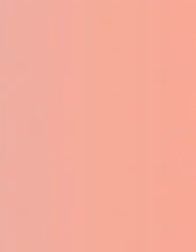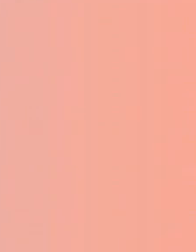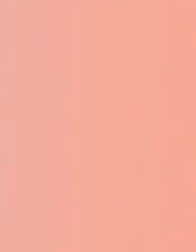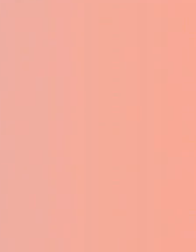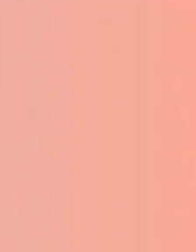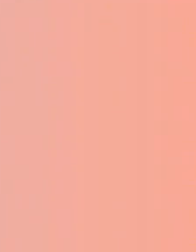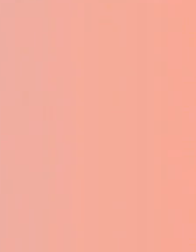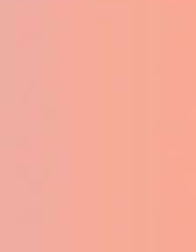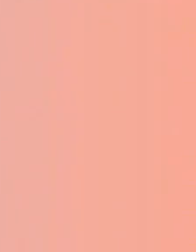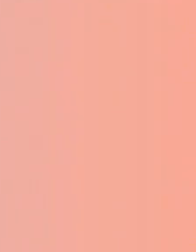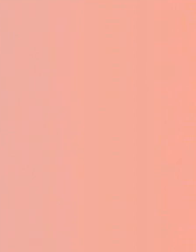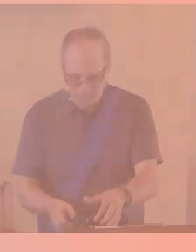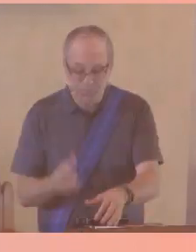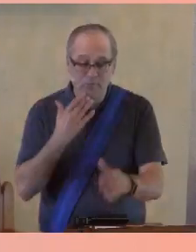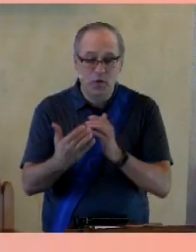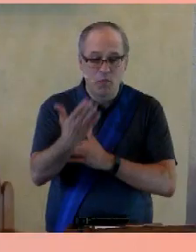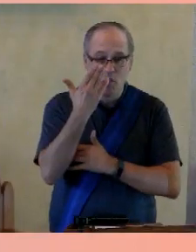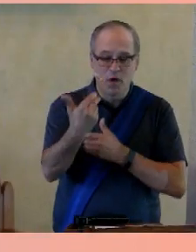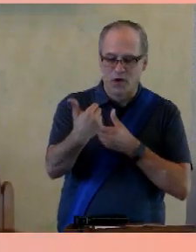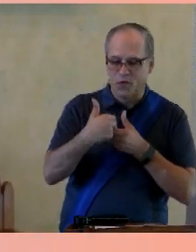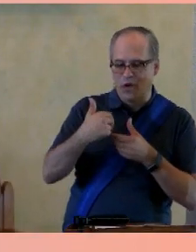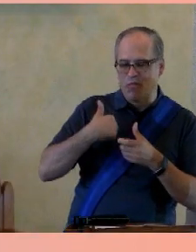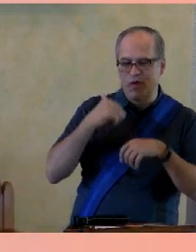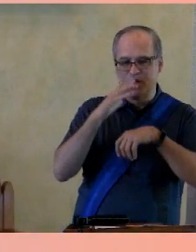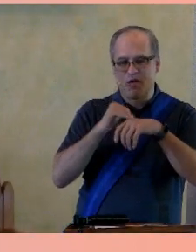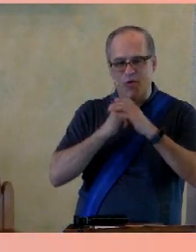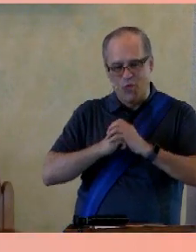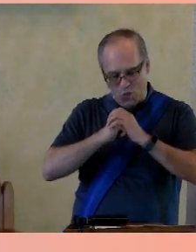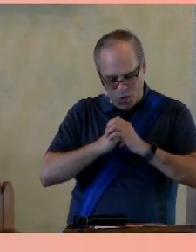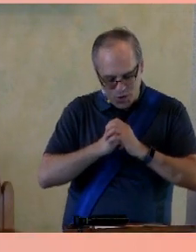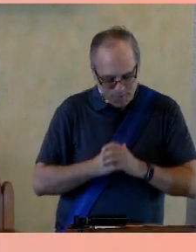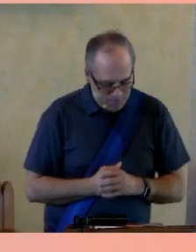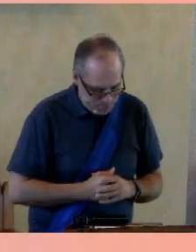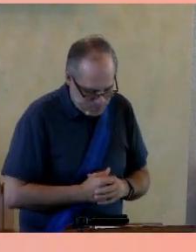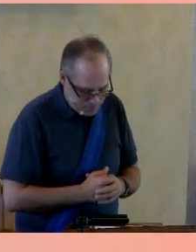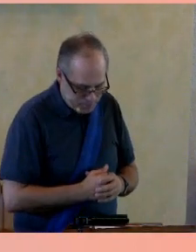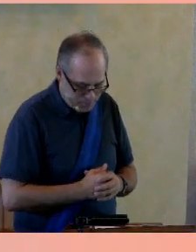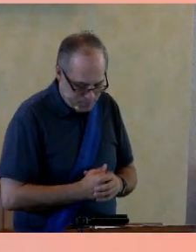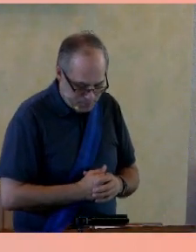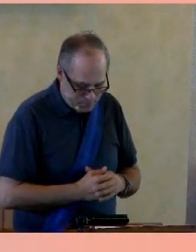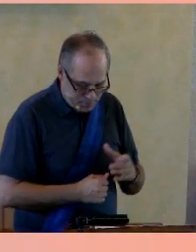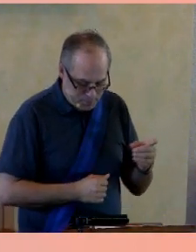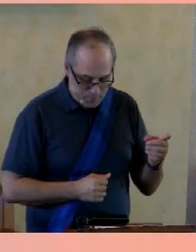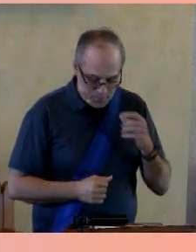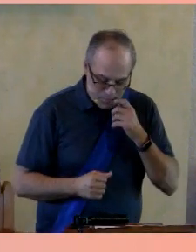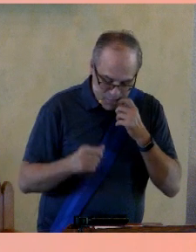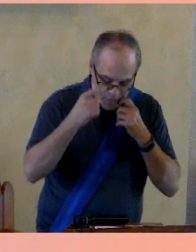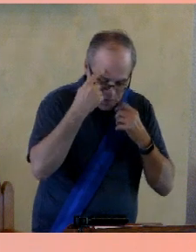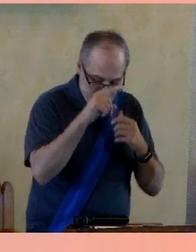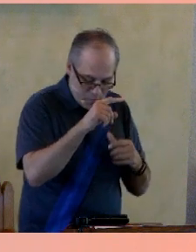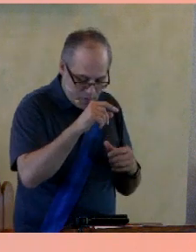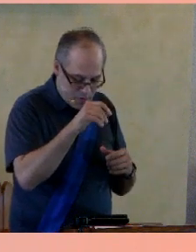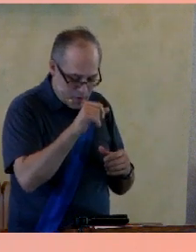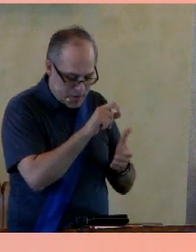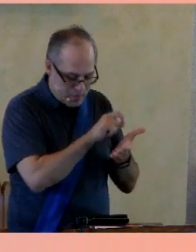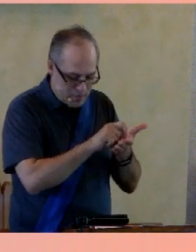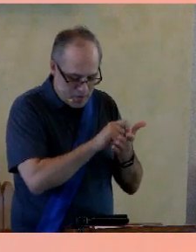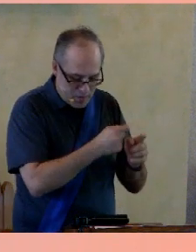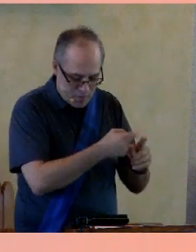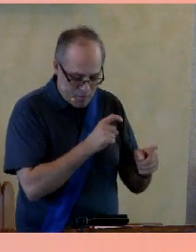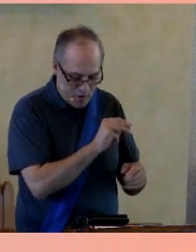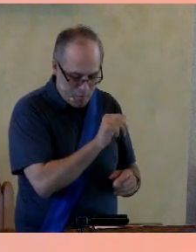Good morning. Please join me in the call to worship. Adapted poem Continue by Maya Angelou. My wish